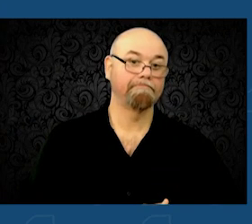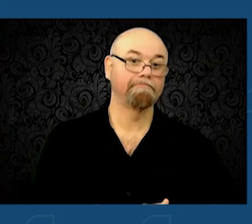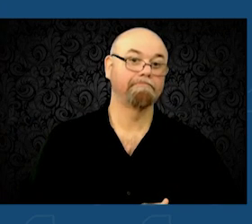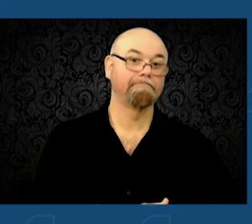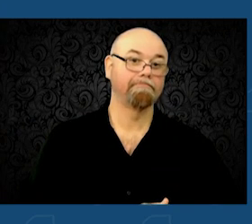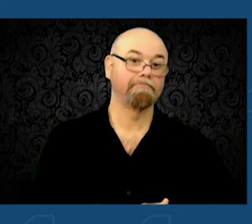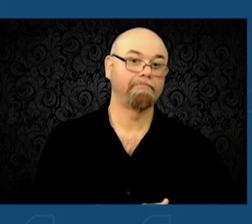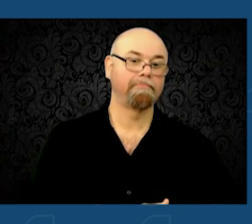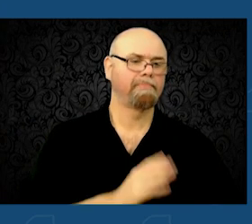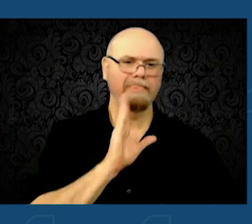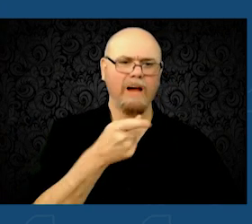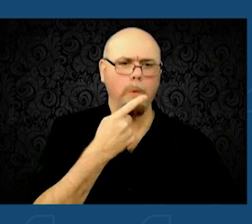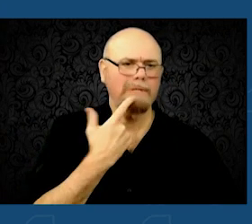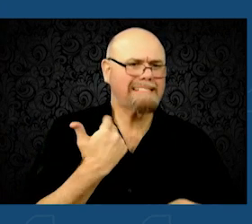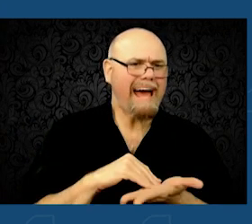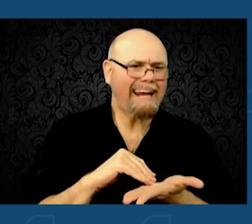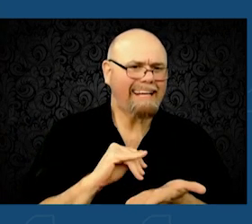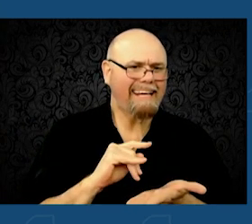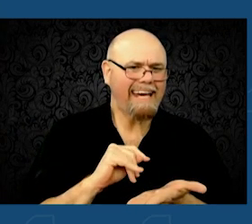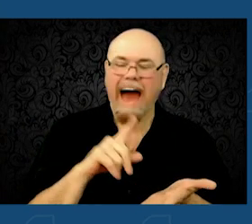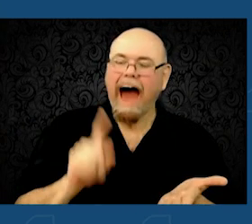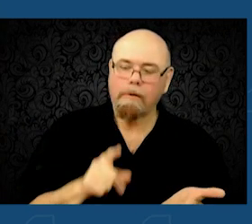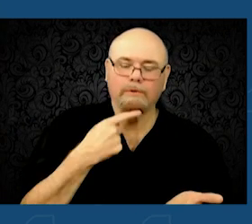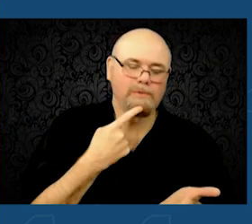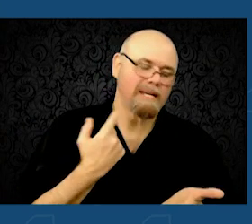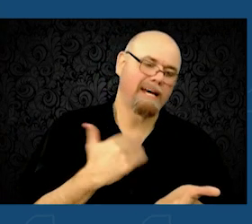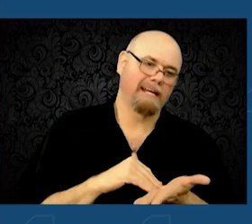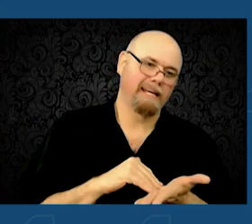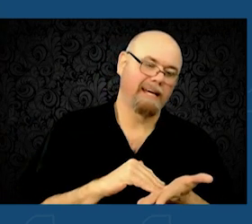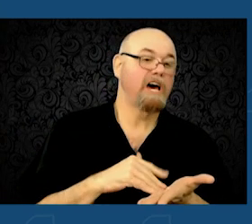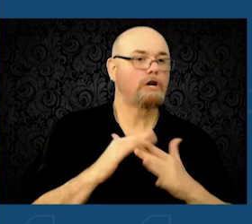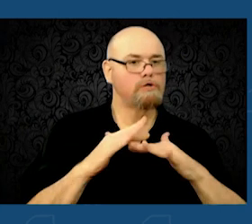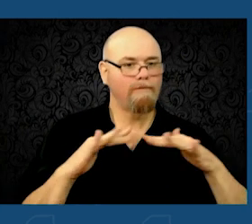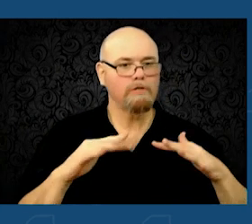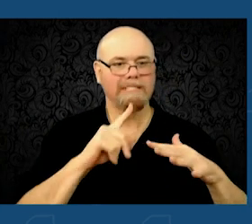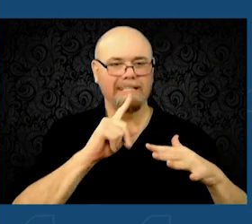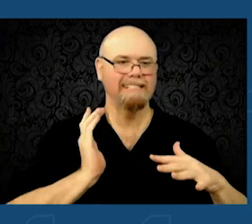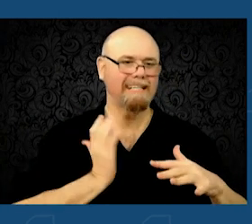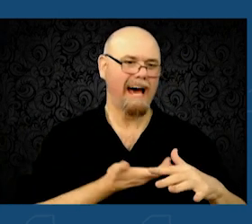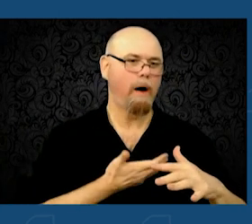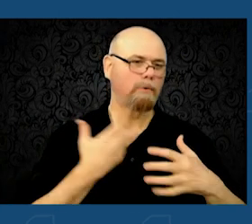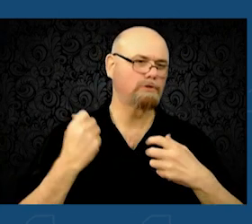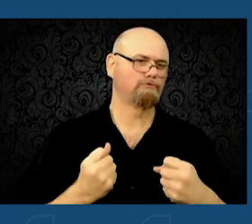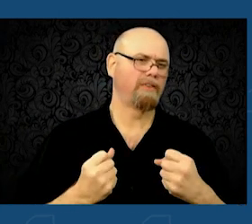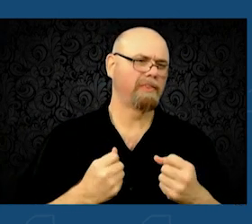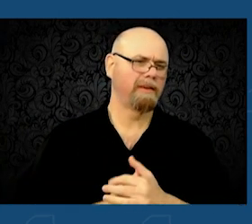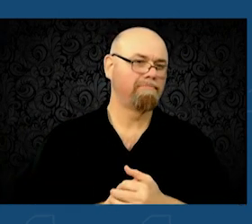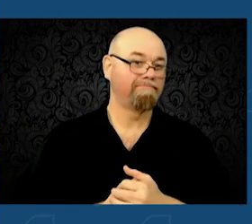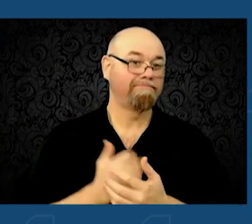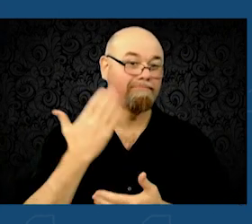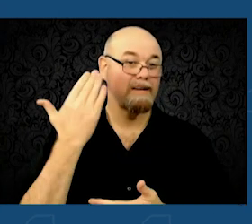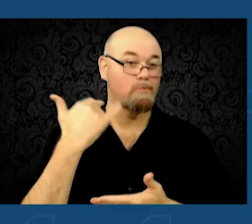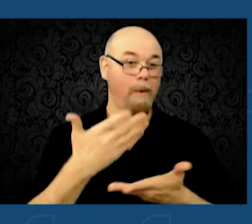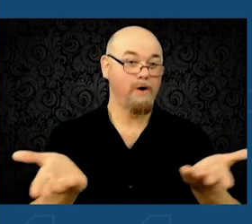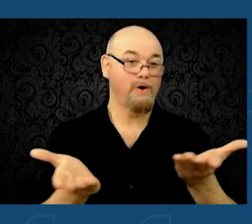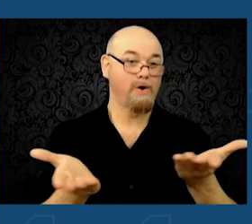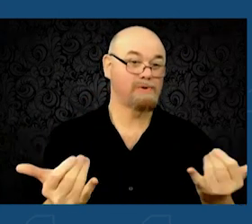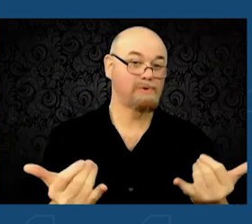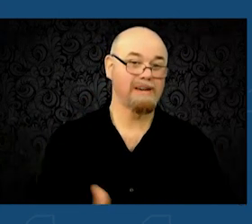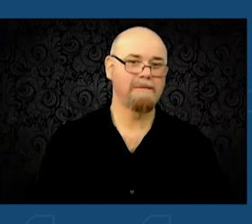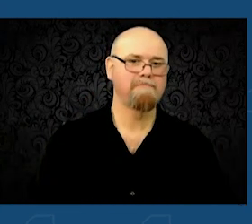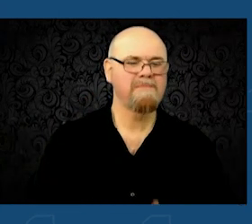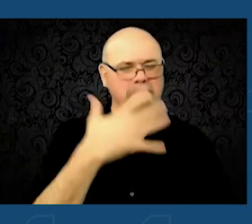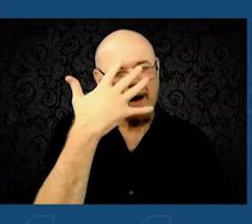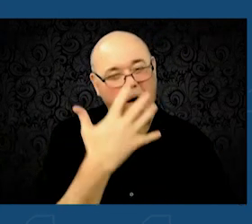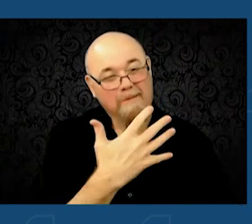I'll say it again. I got to say it again. Diversity is our strength, and that's why we're all here today. But